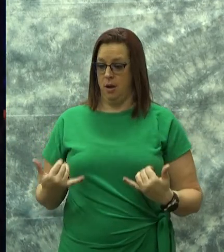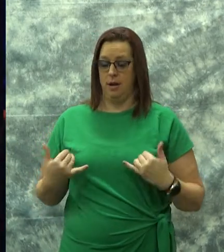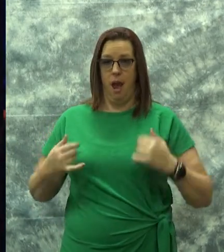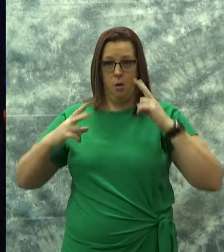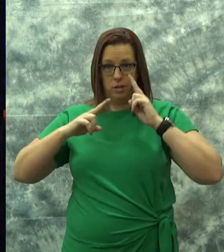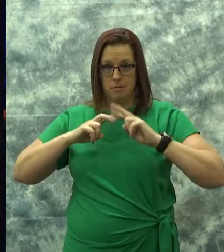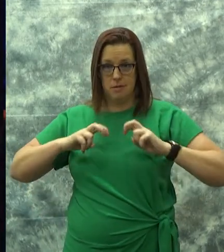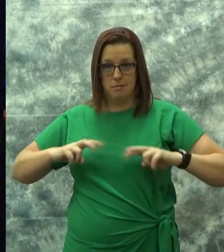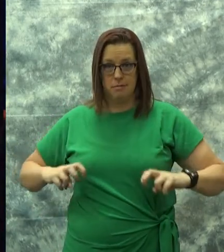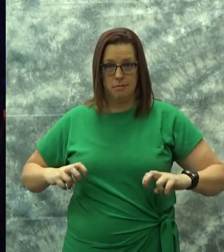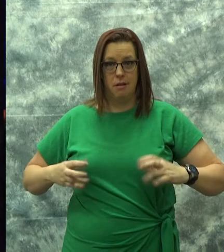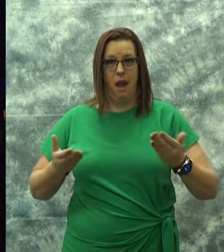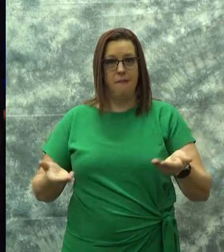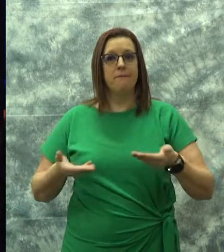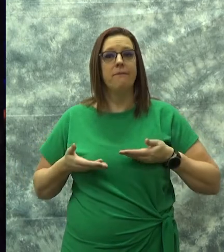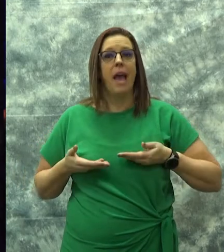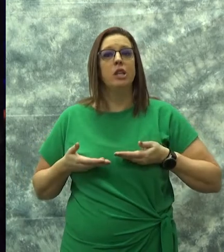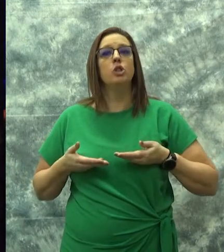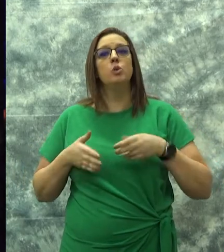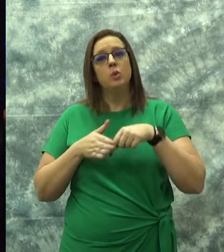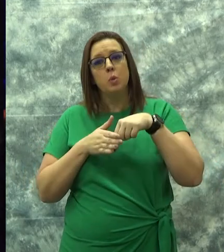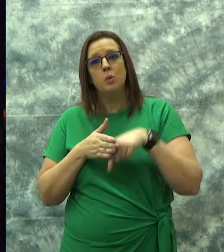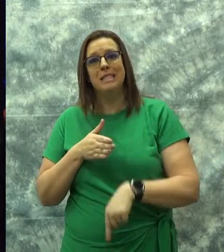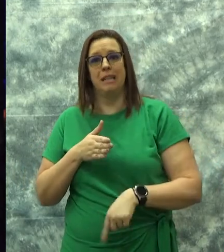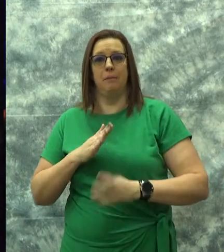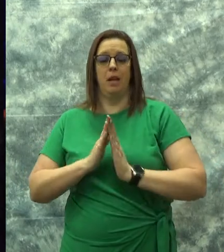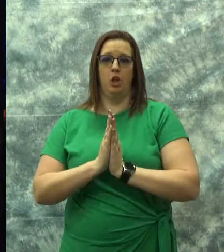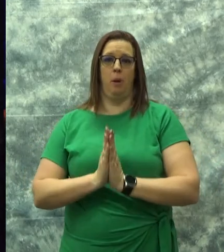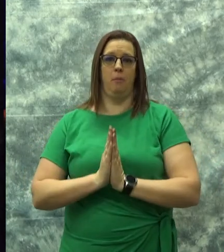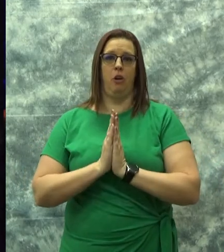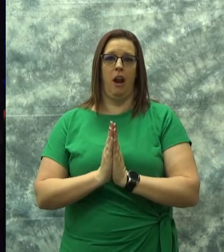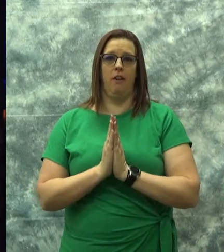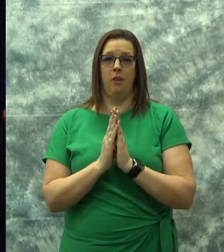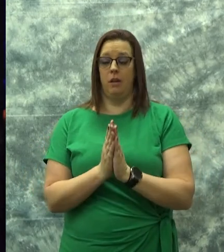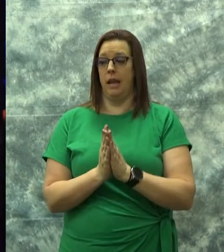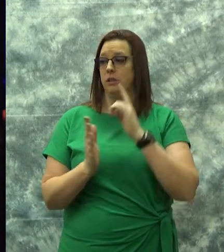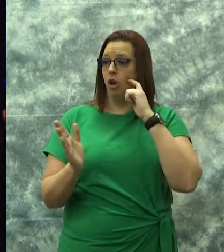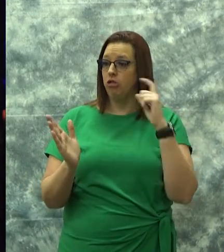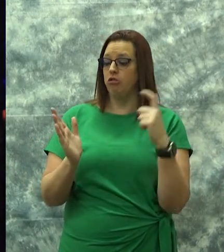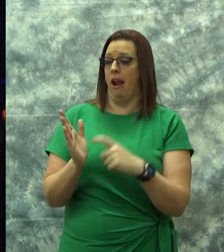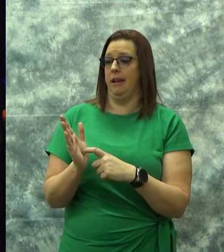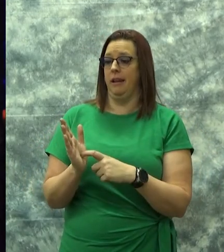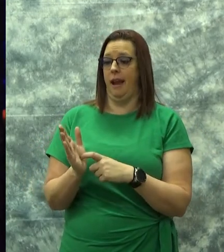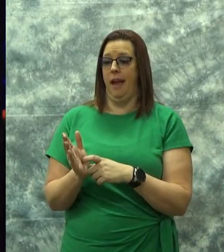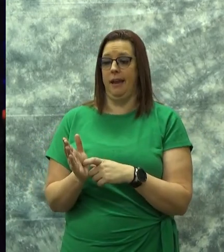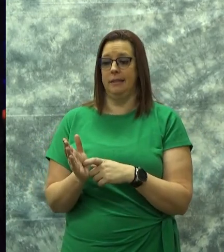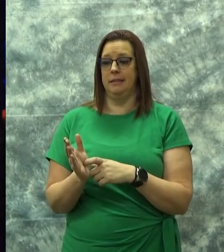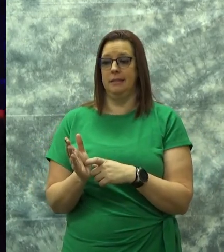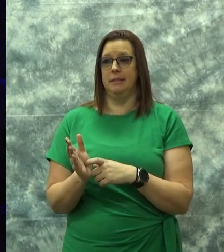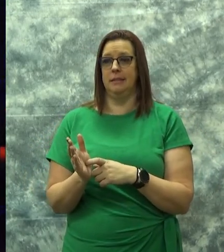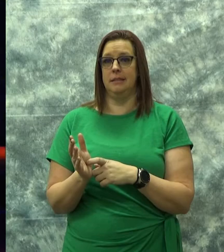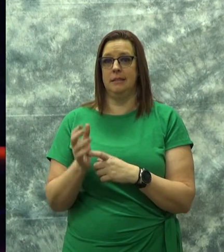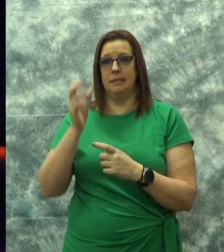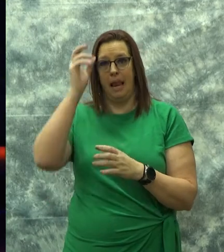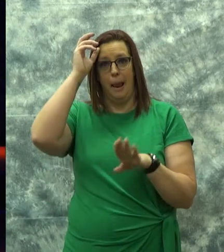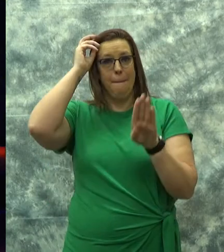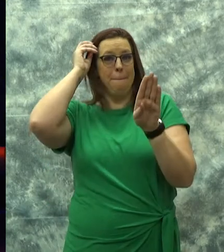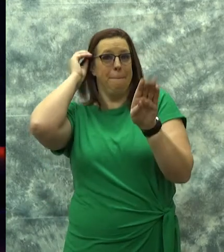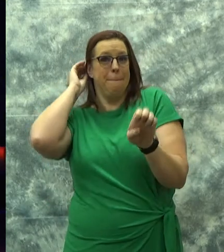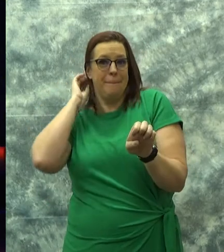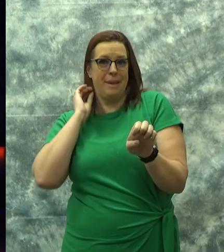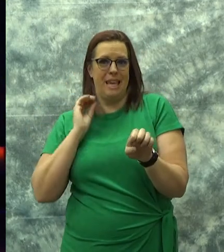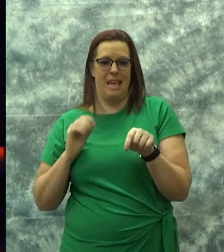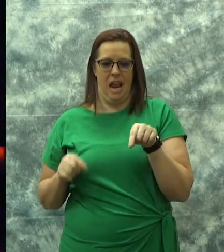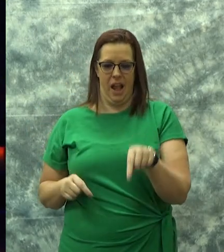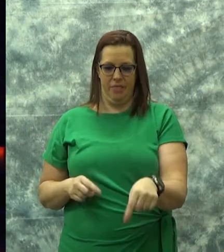As we go within now, I invite us to deepen into that prayerfulness and recognize and be